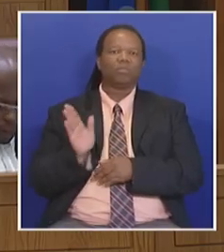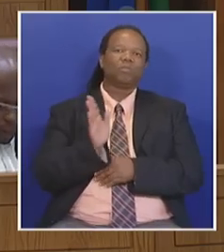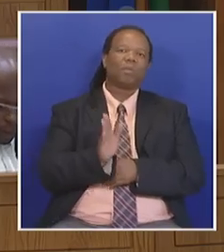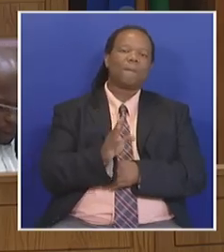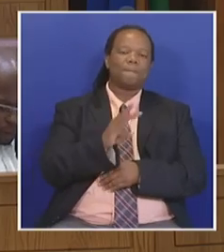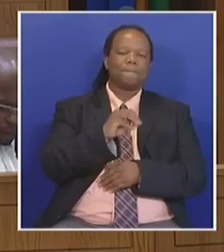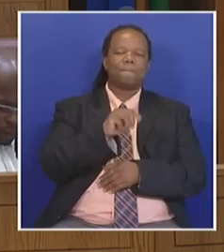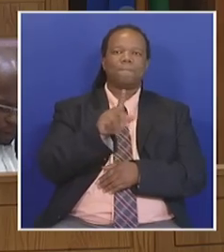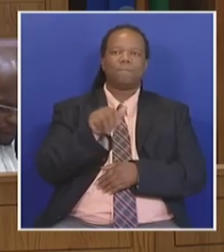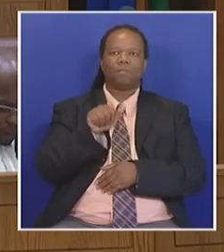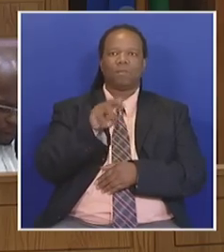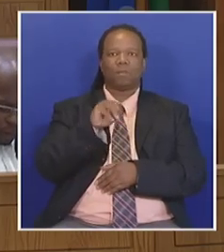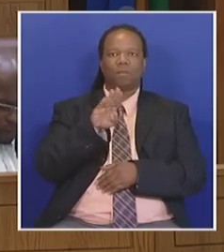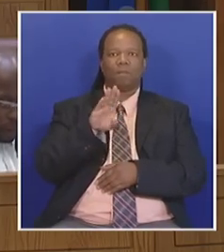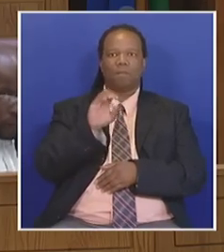Mlambo.